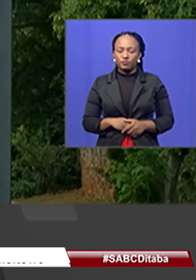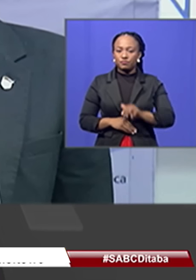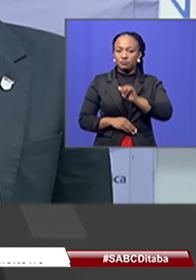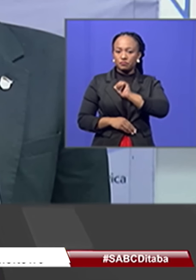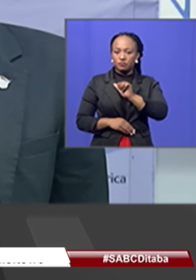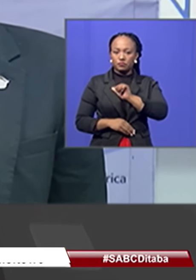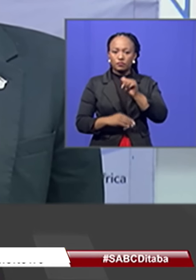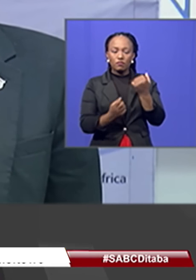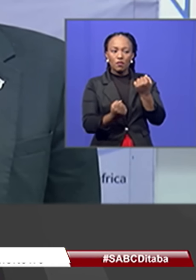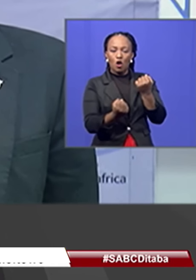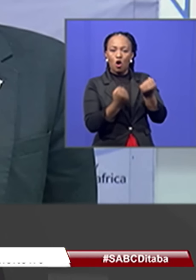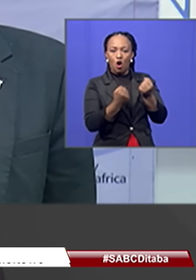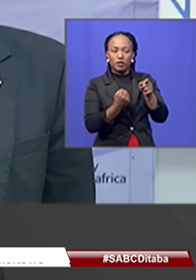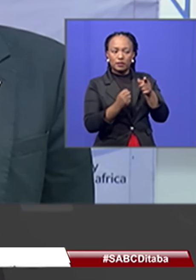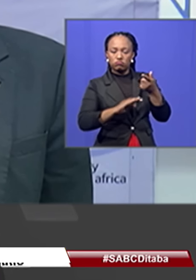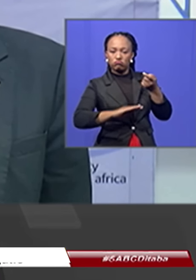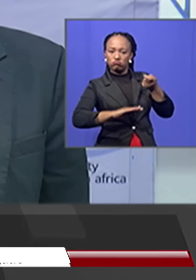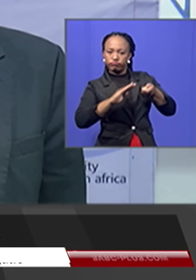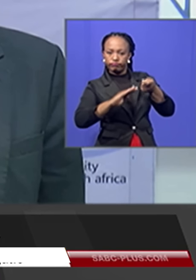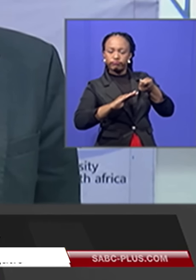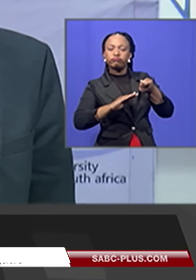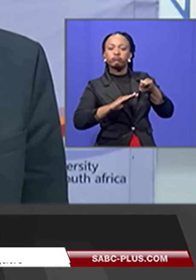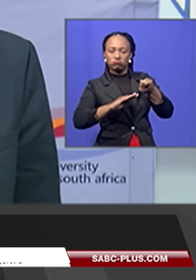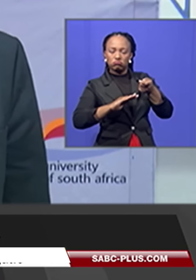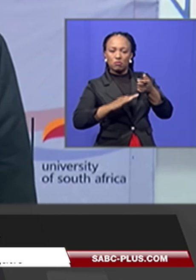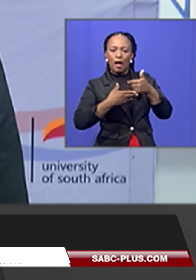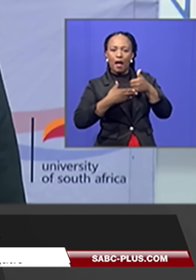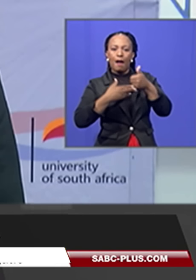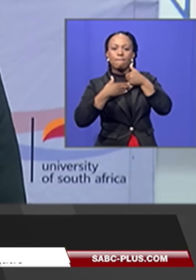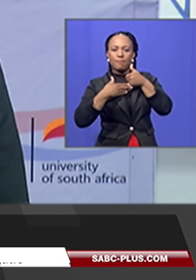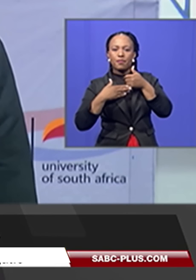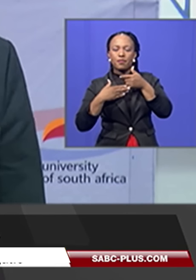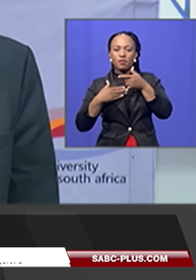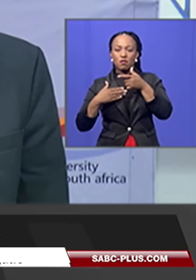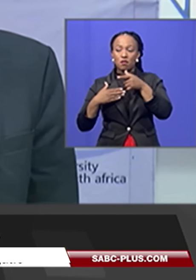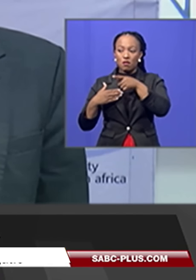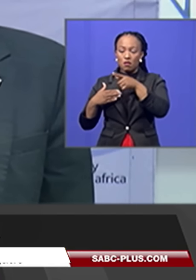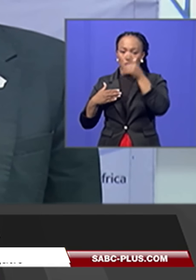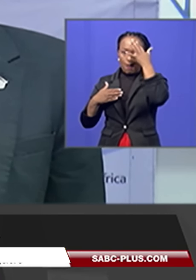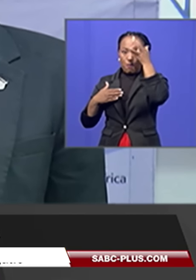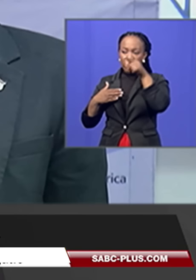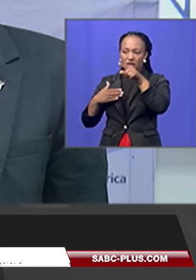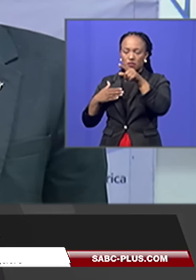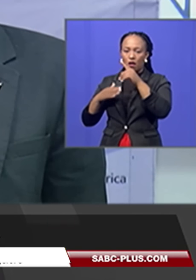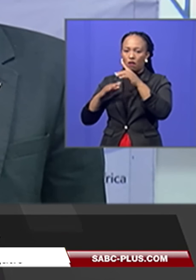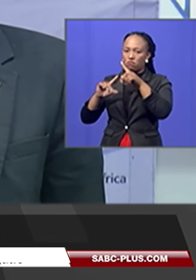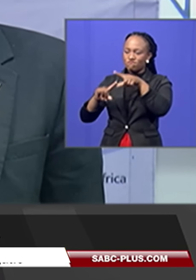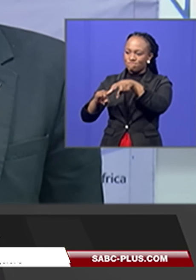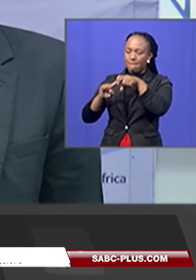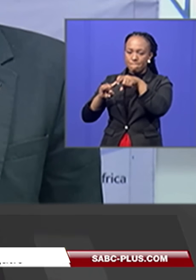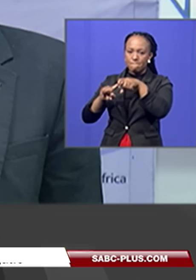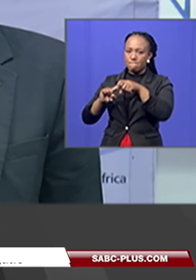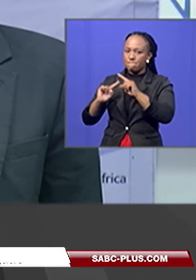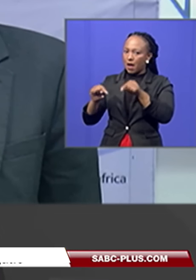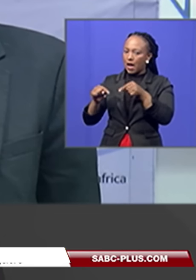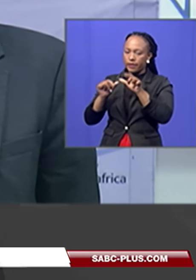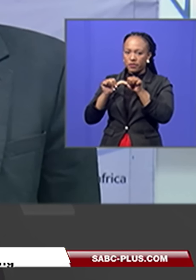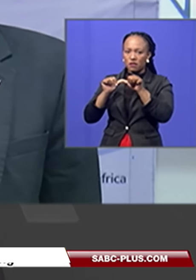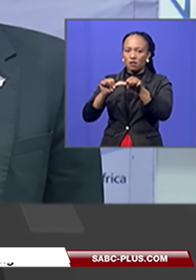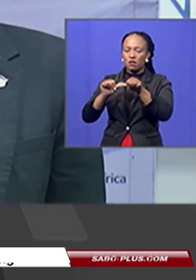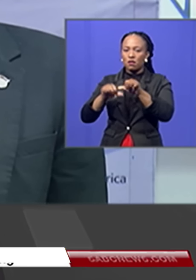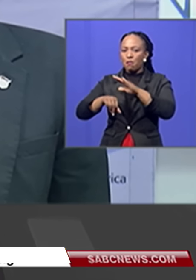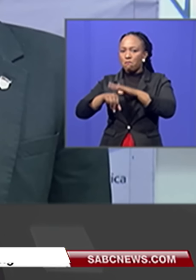position, gave us an order which interdicted the professor from continuing to